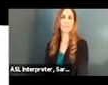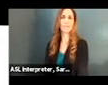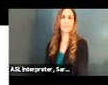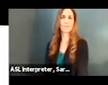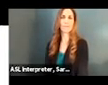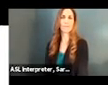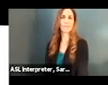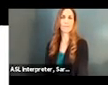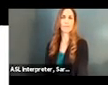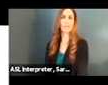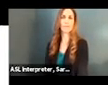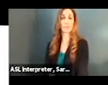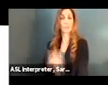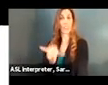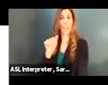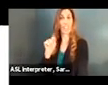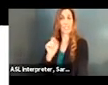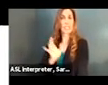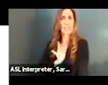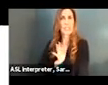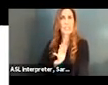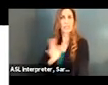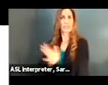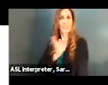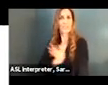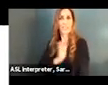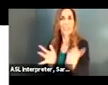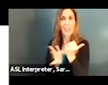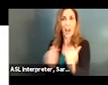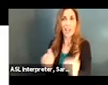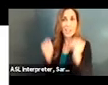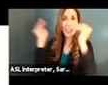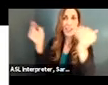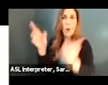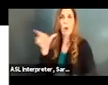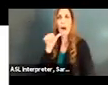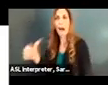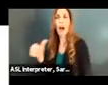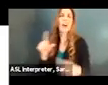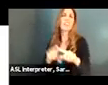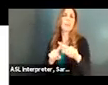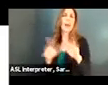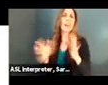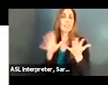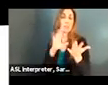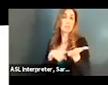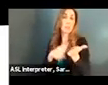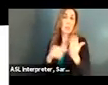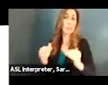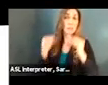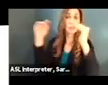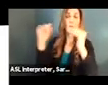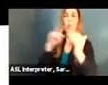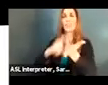how sophisticated the AT is, that can take a chunk of time,